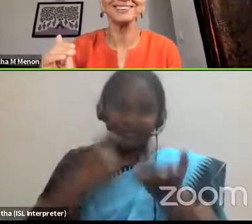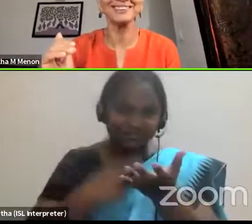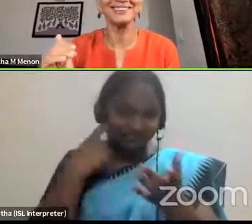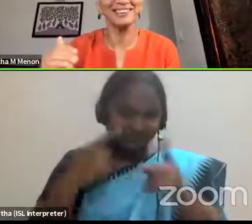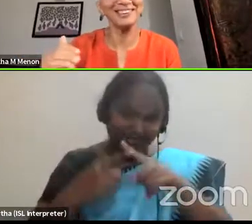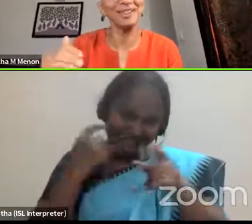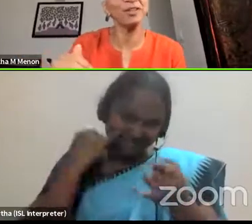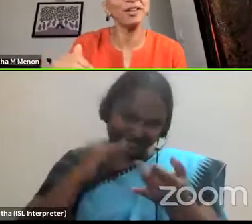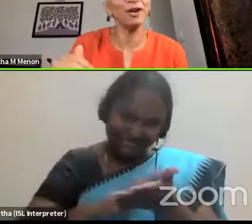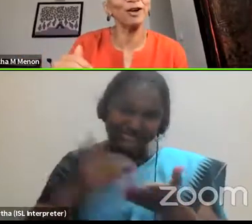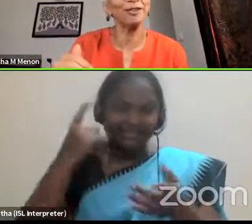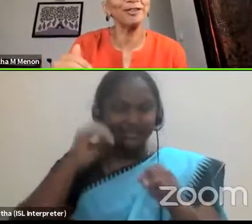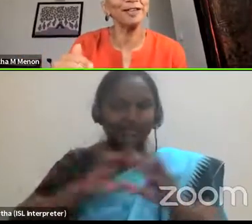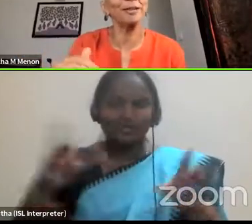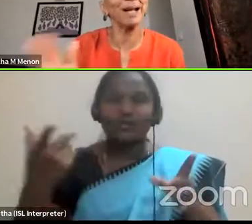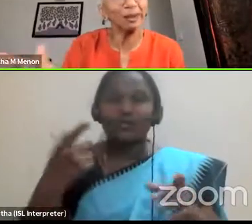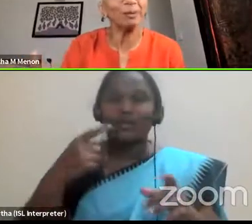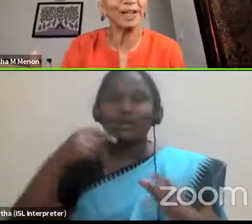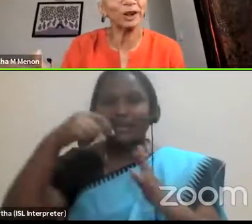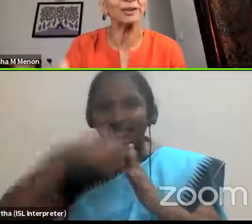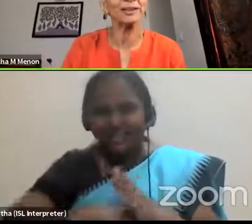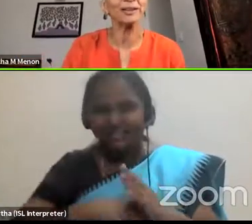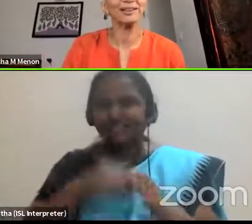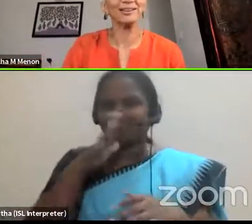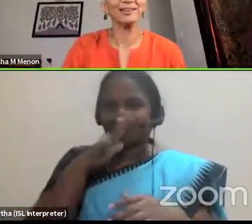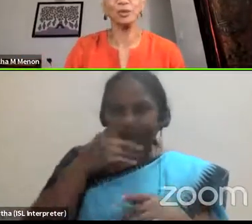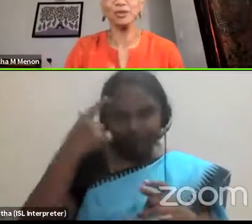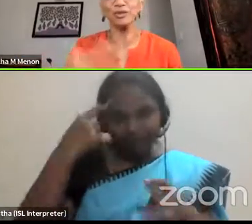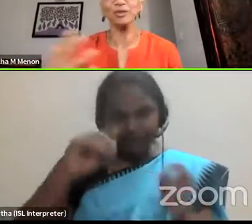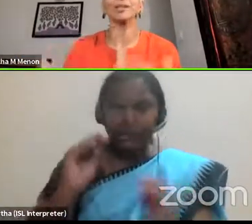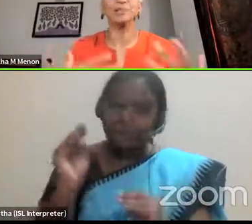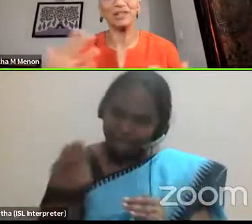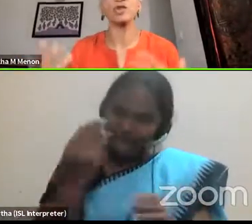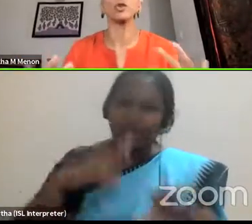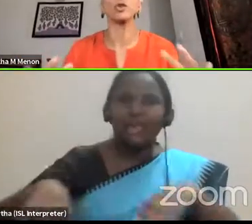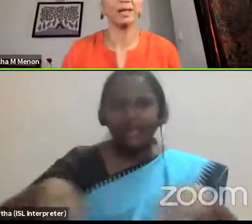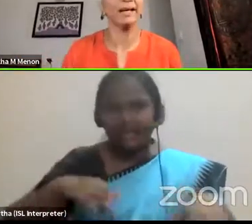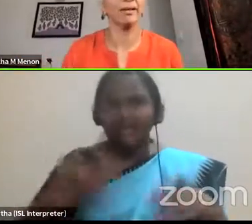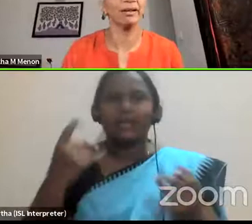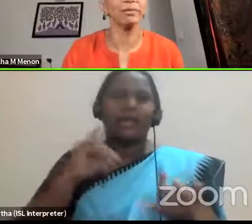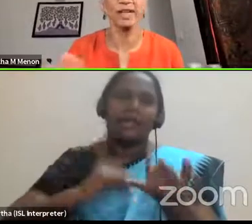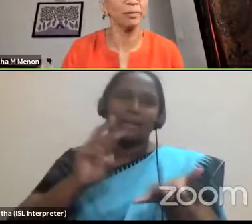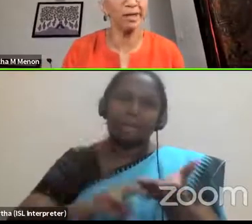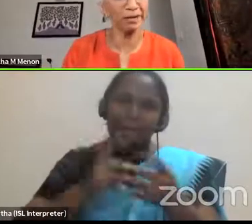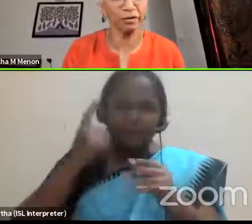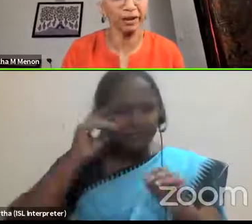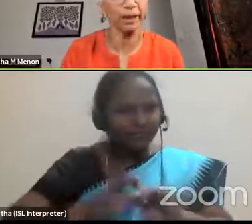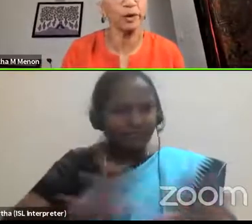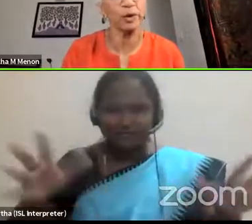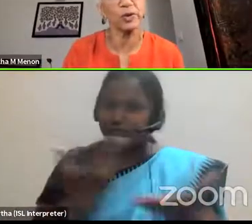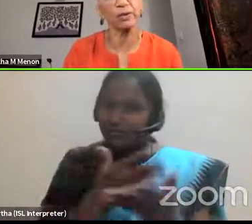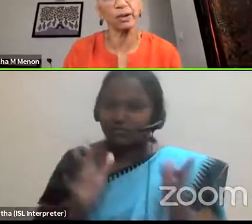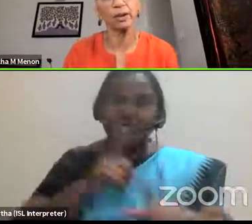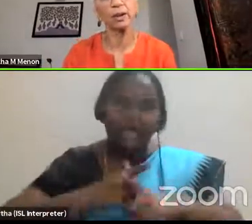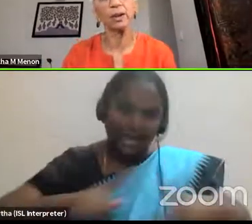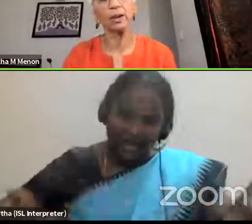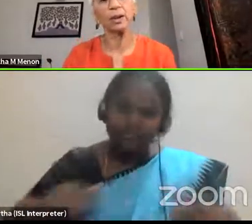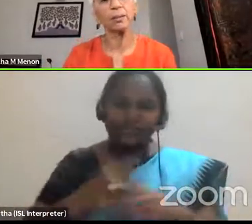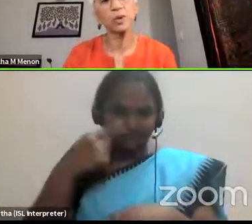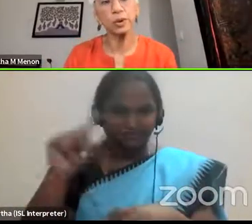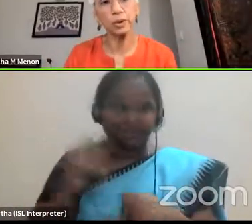used a deep fake of David Beckham, actually, to give messages on malaria in very many different languages,